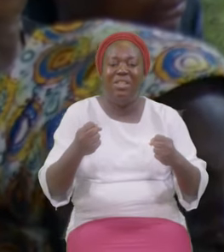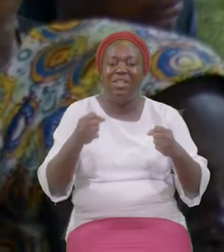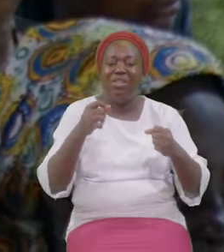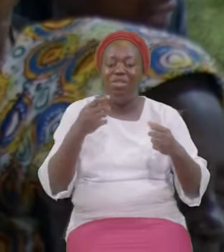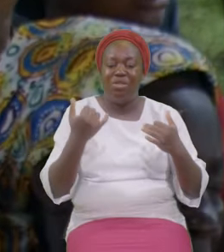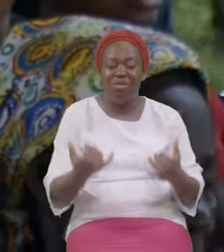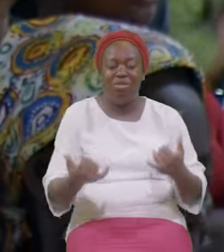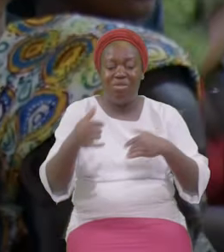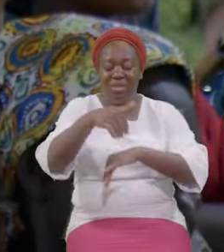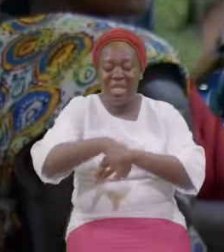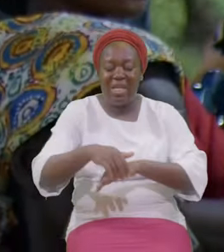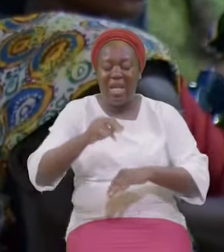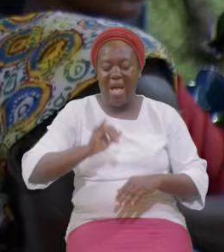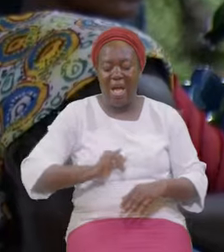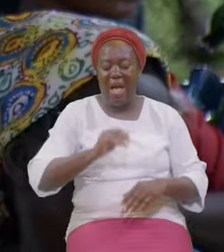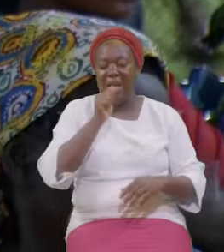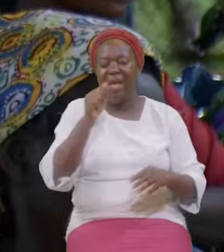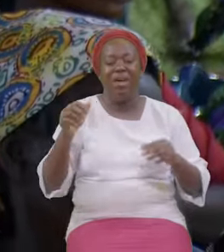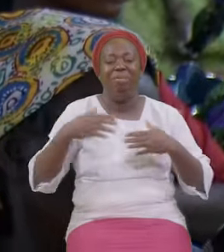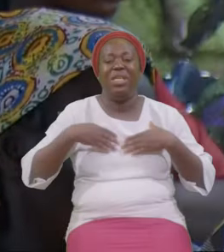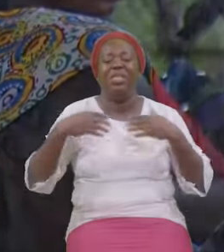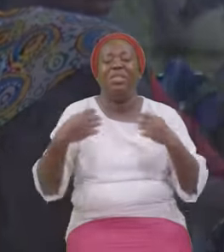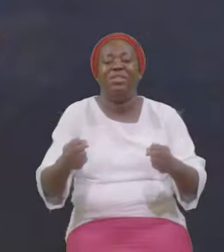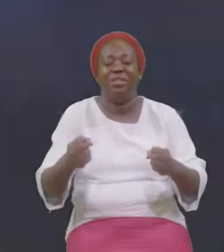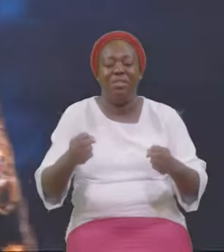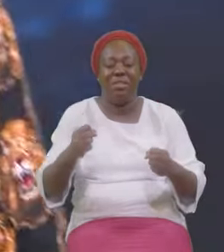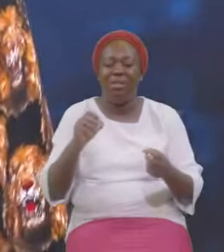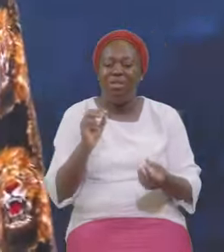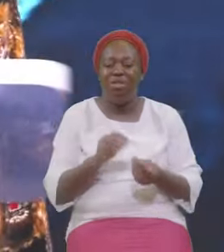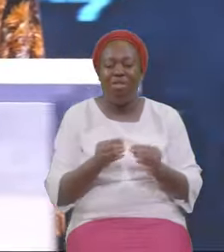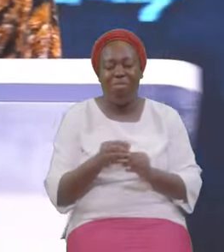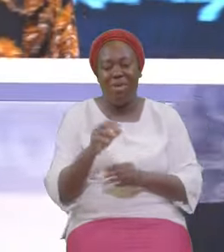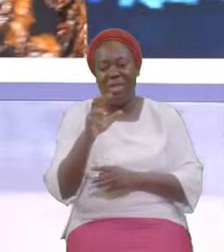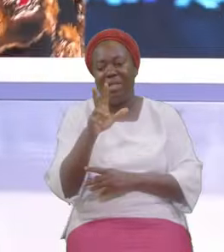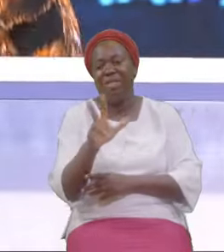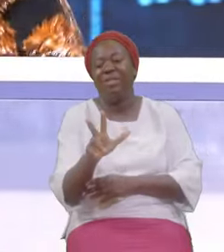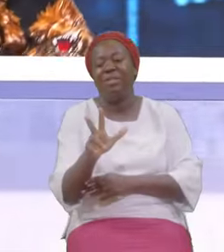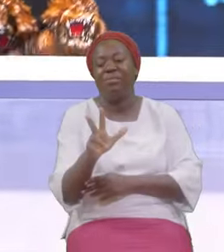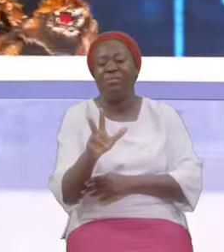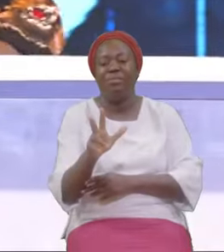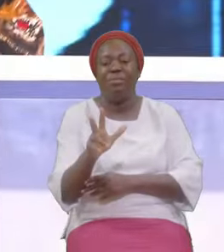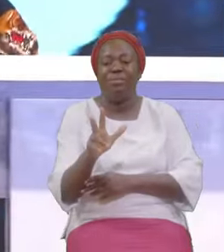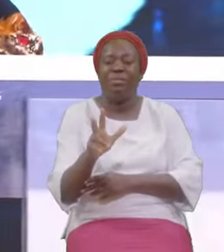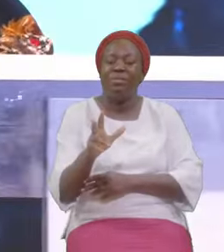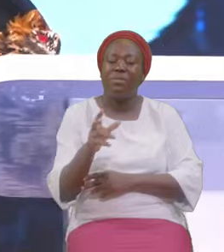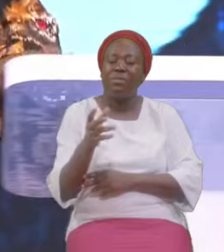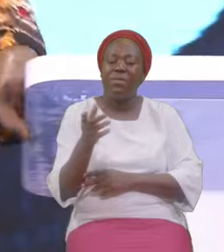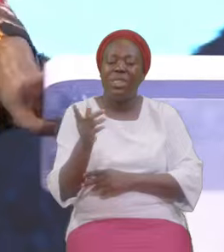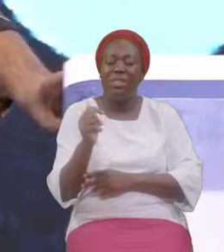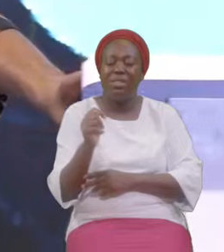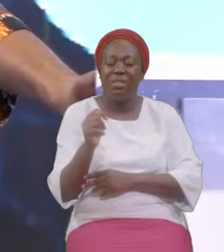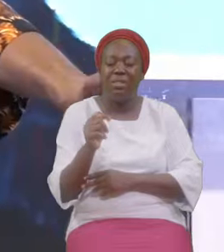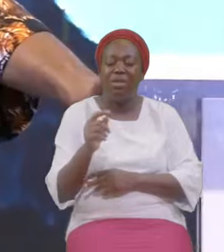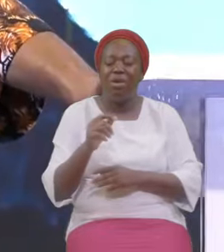healed. Look at number three here. Number three is undeniable power